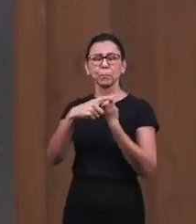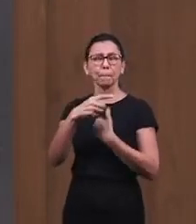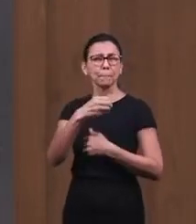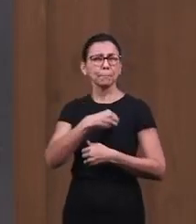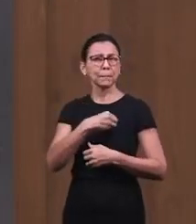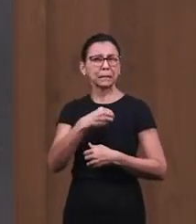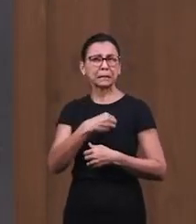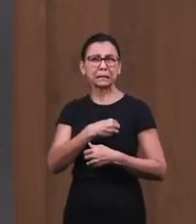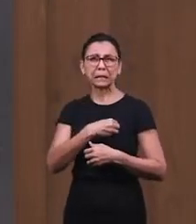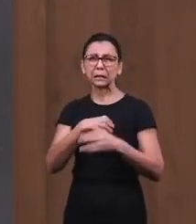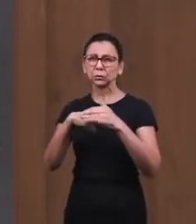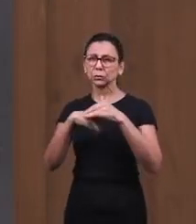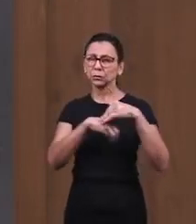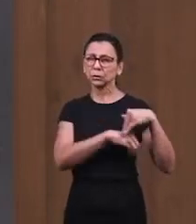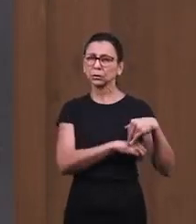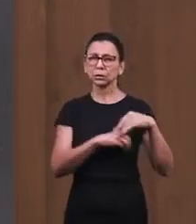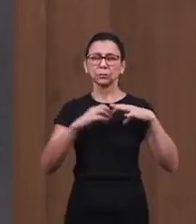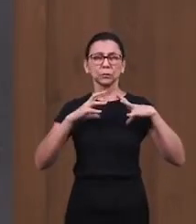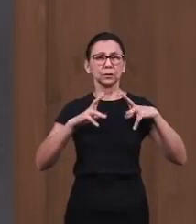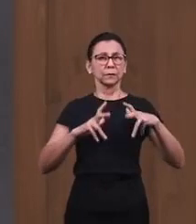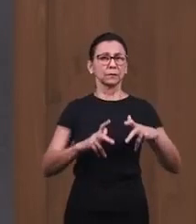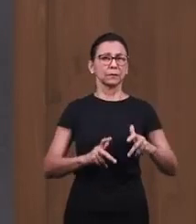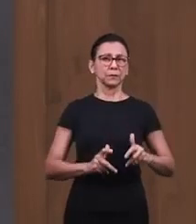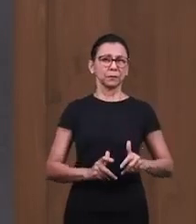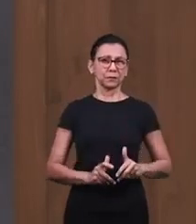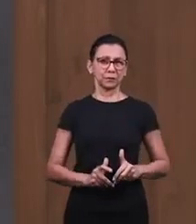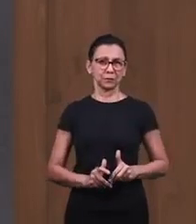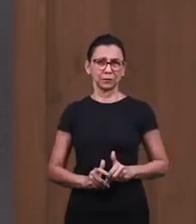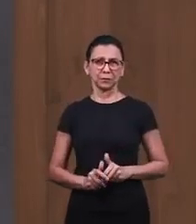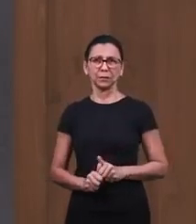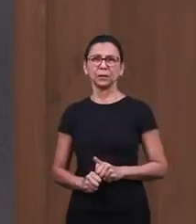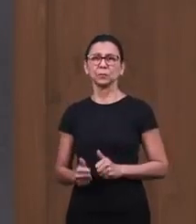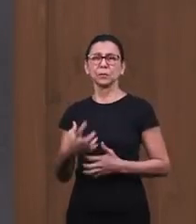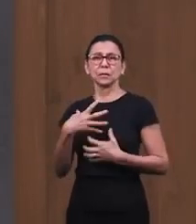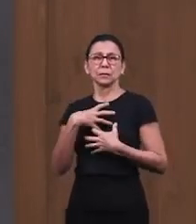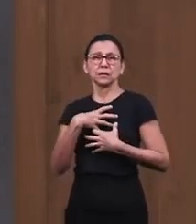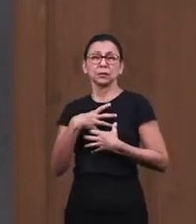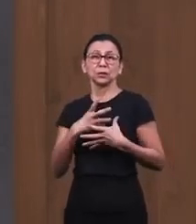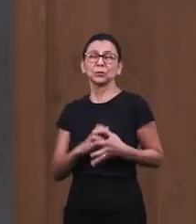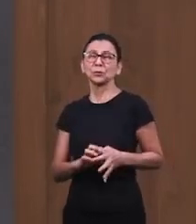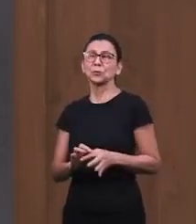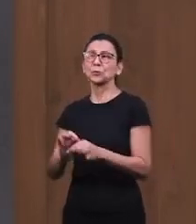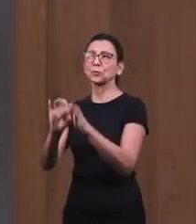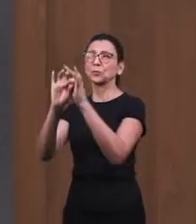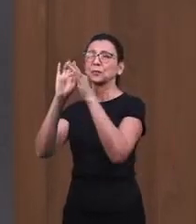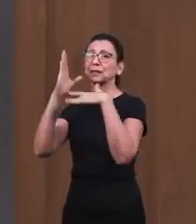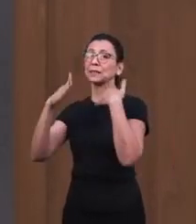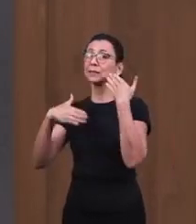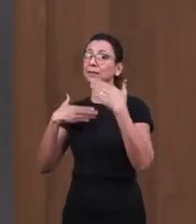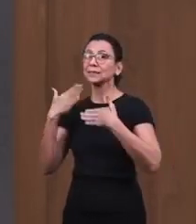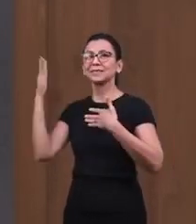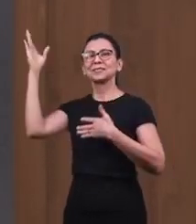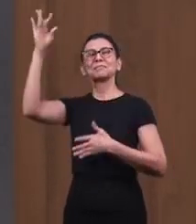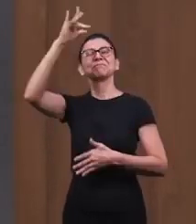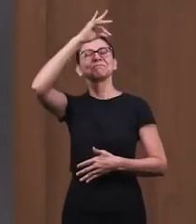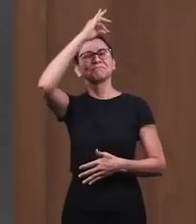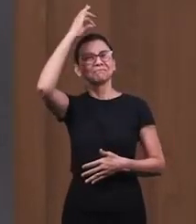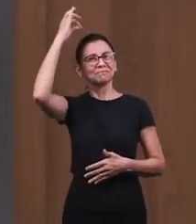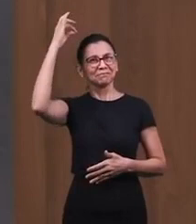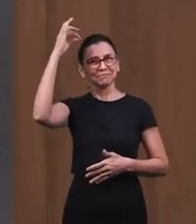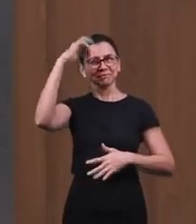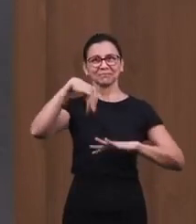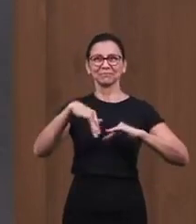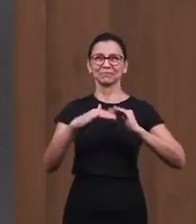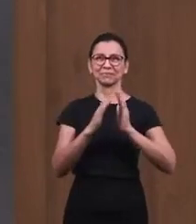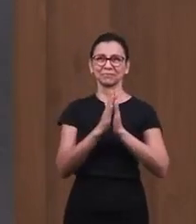Our sins forgive and give us fellowship and joy of your Holy Spirit.